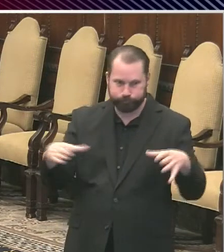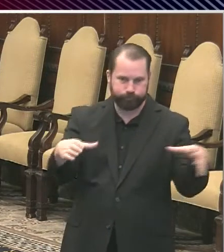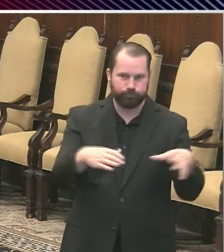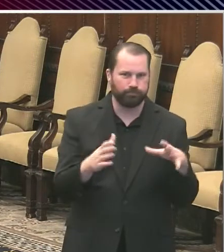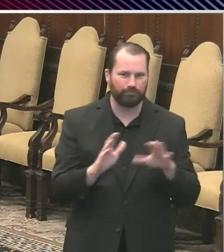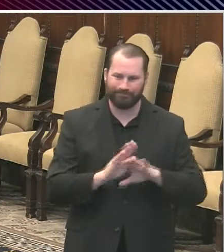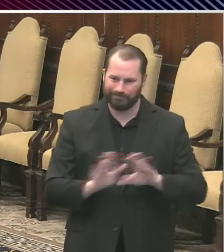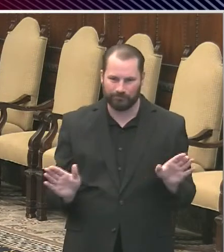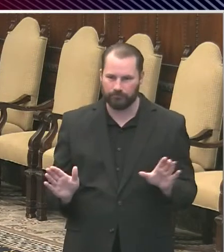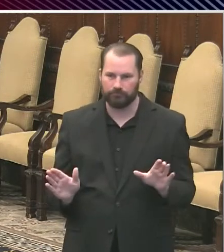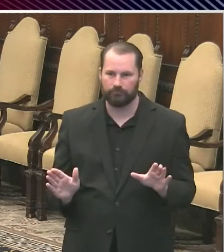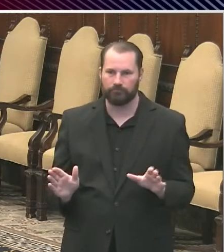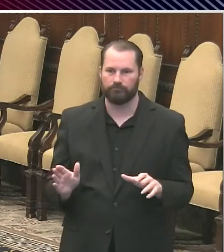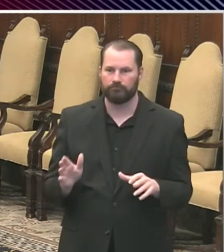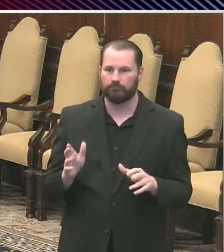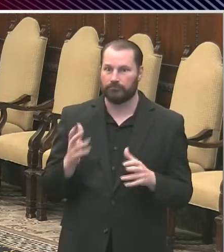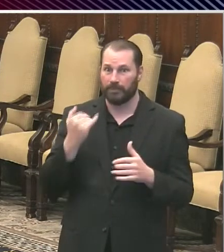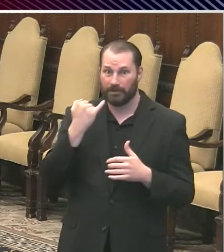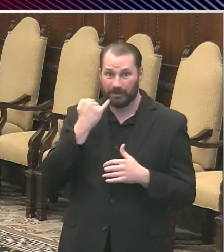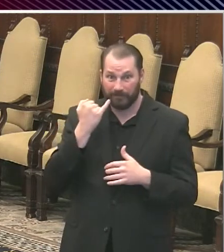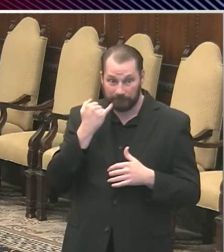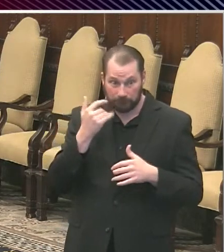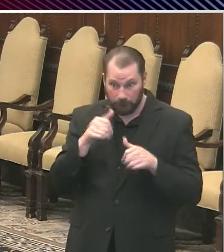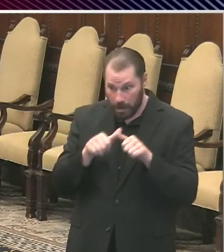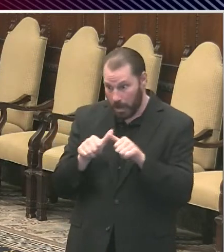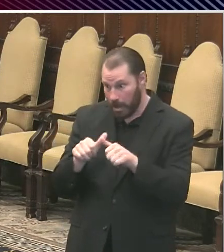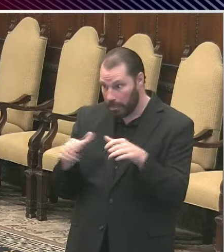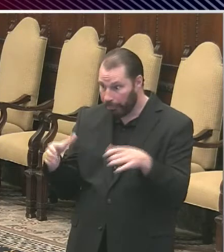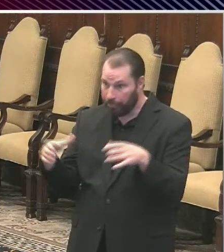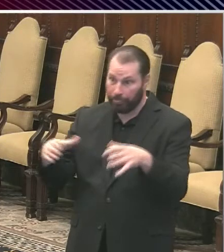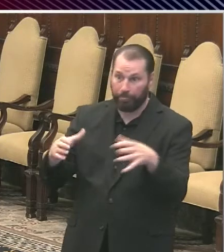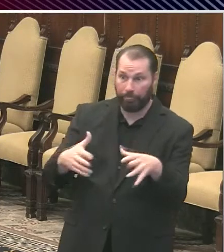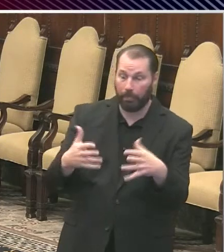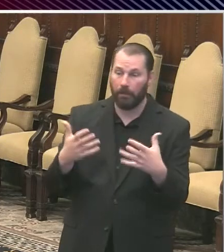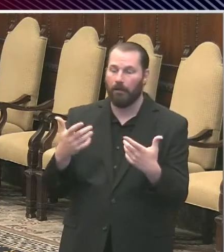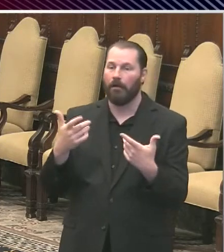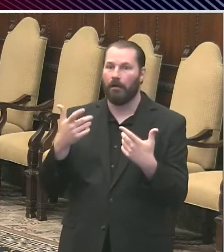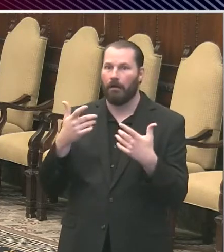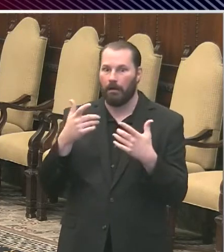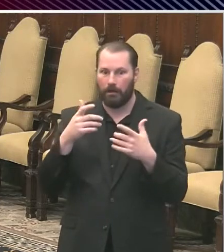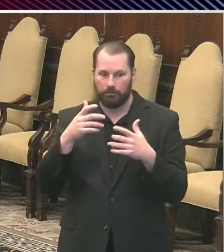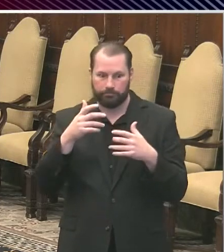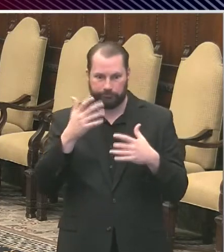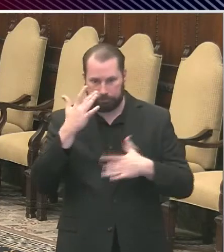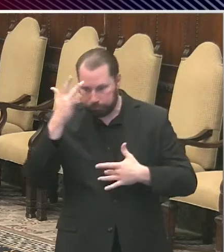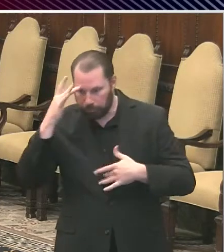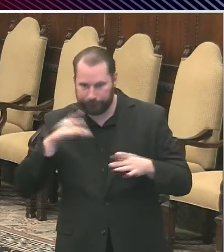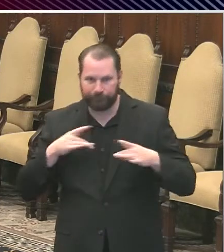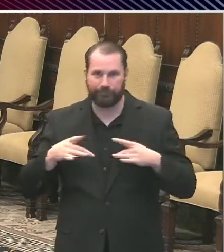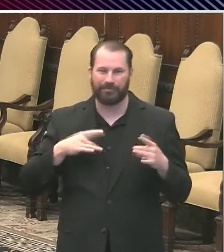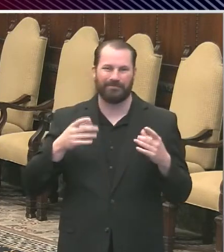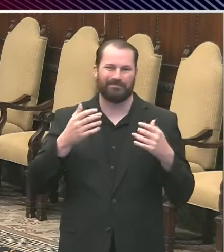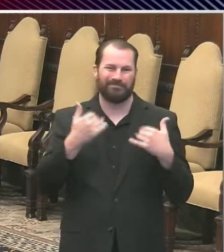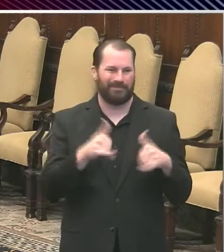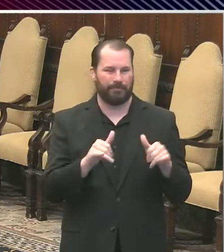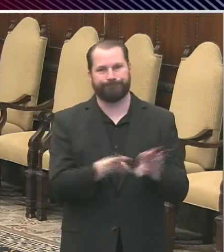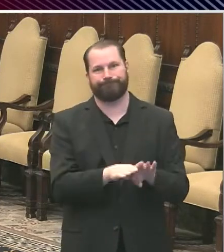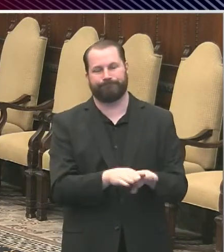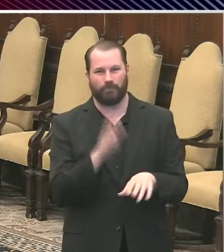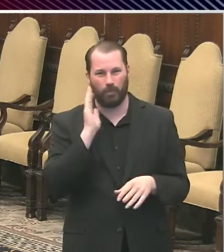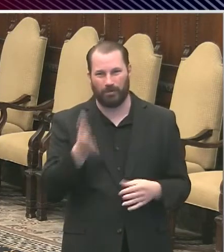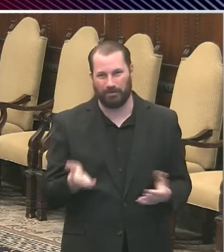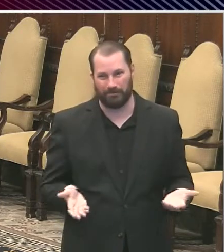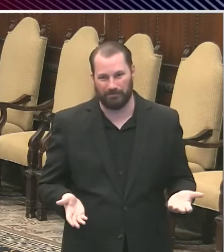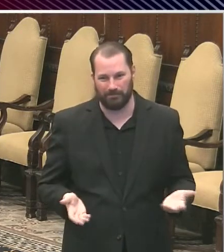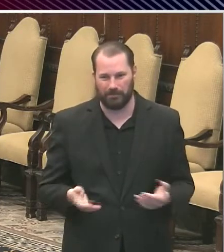the economy back rolling again, and the worse the service issue is going to be when it comes to the city. So we all need to be disciplined and mature about this